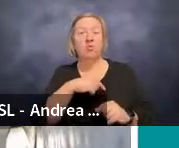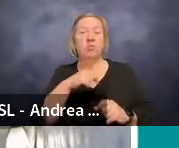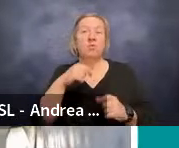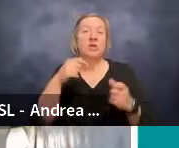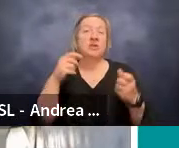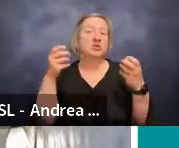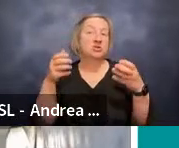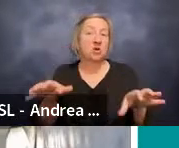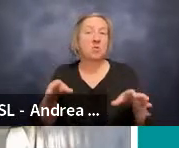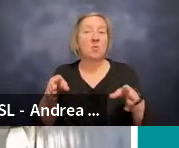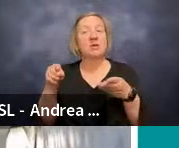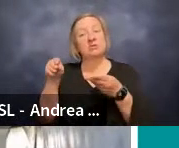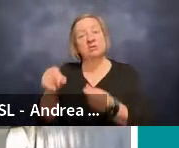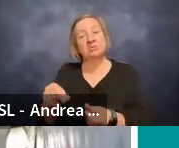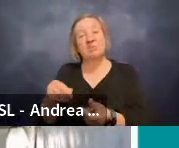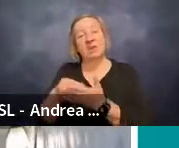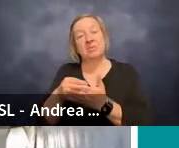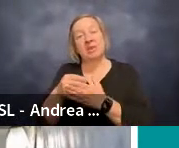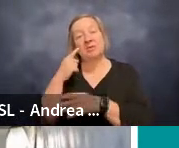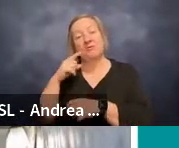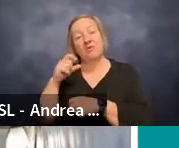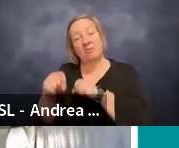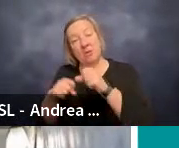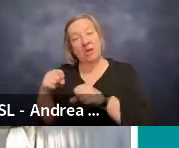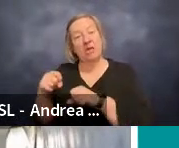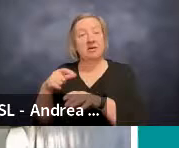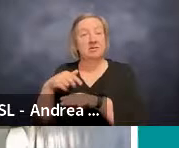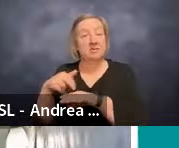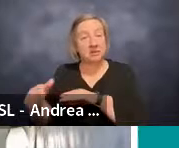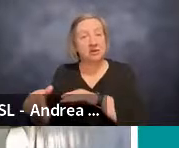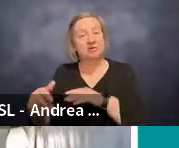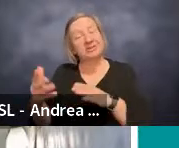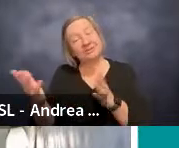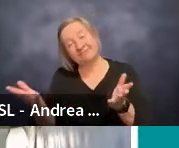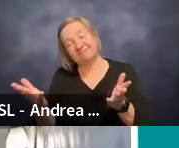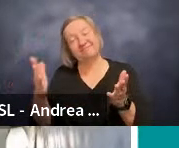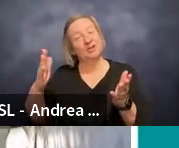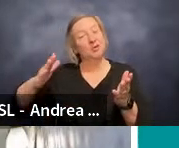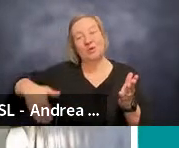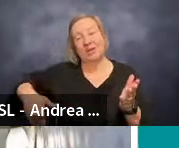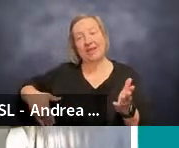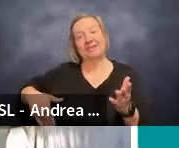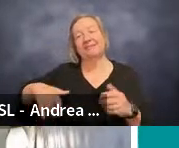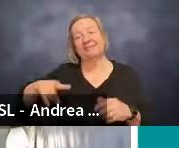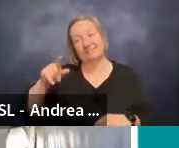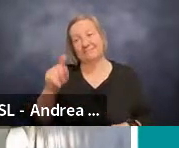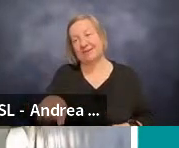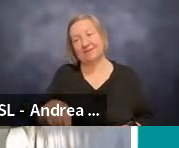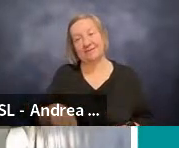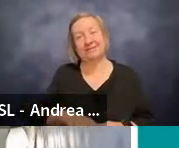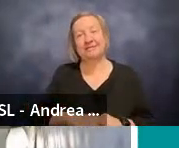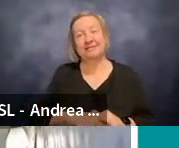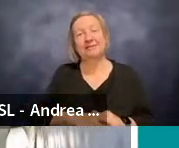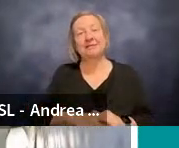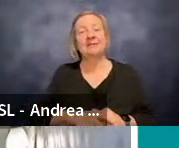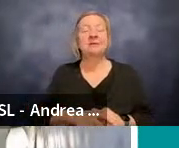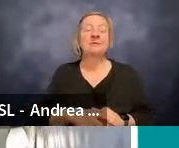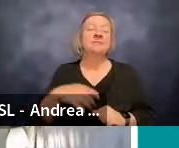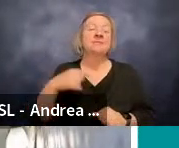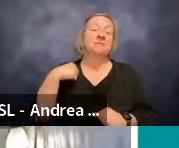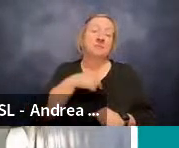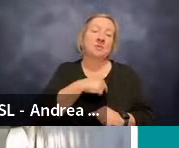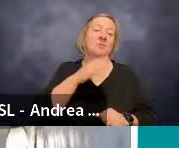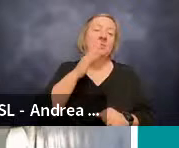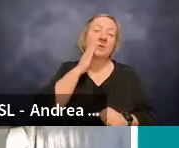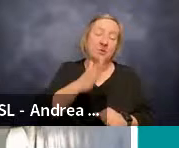want to spend money on bike ped, that ship has sailed. So we will